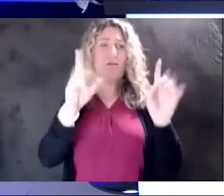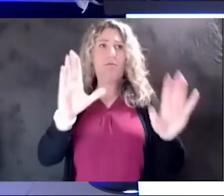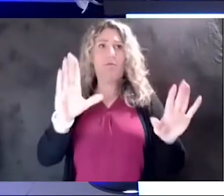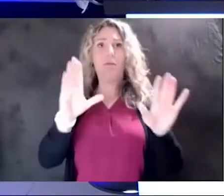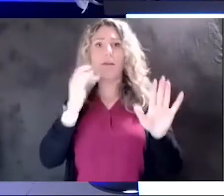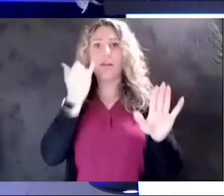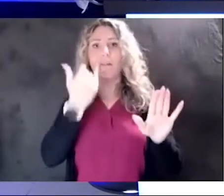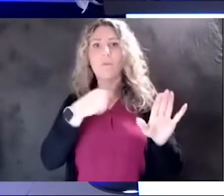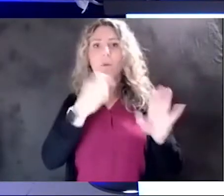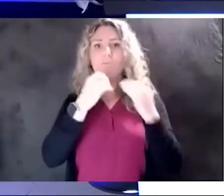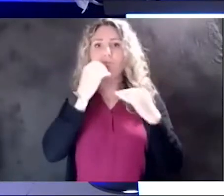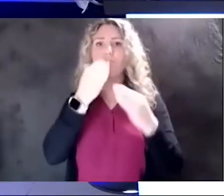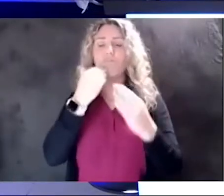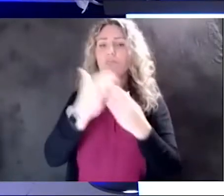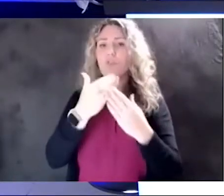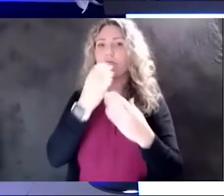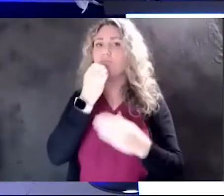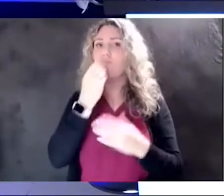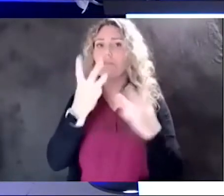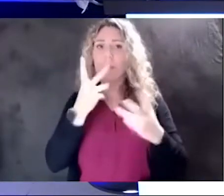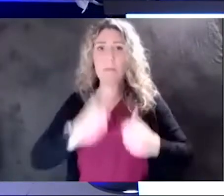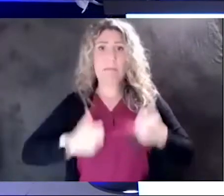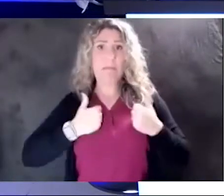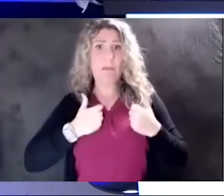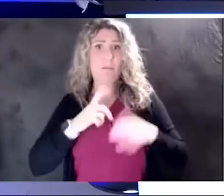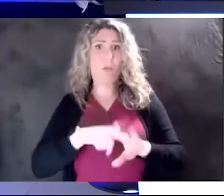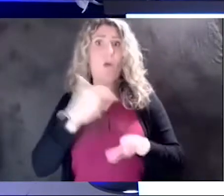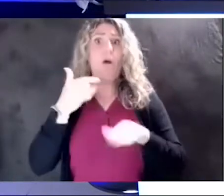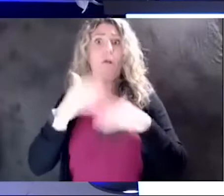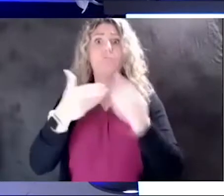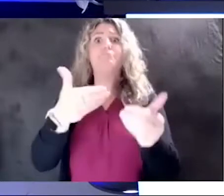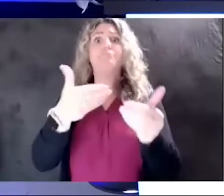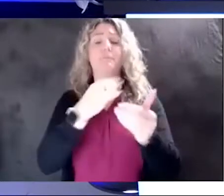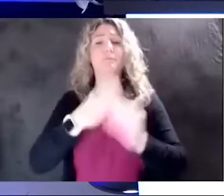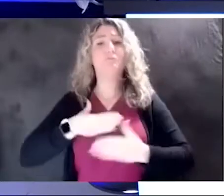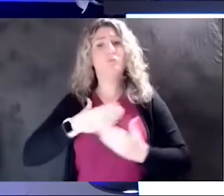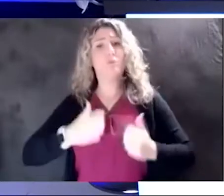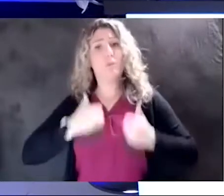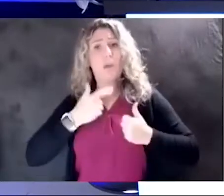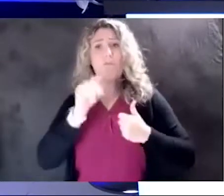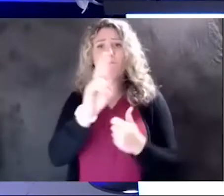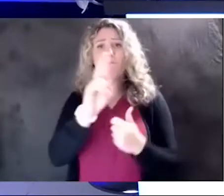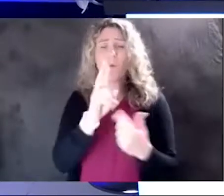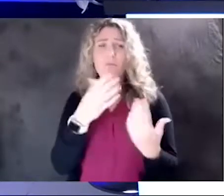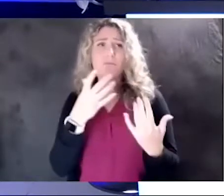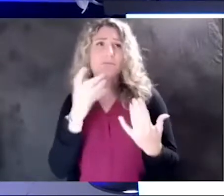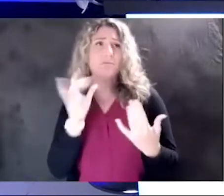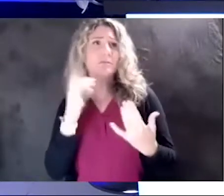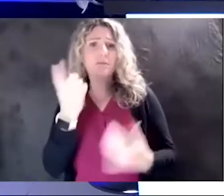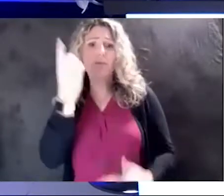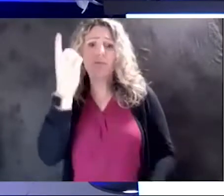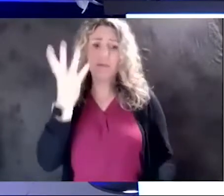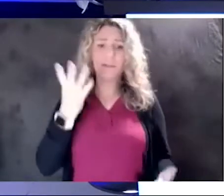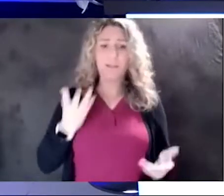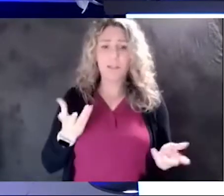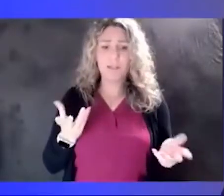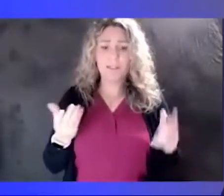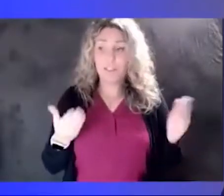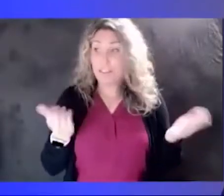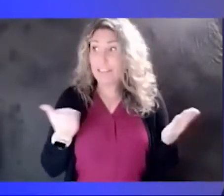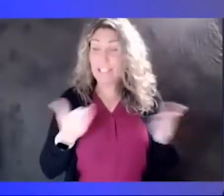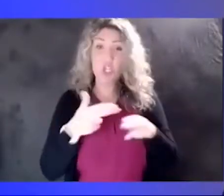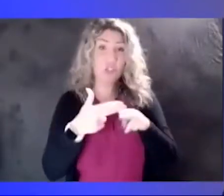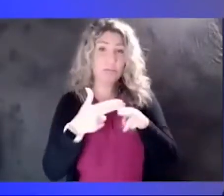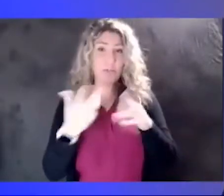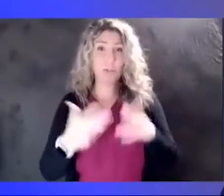foods, we actually might live longer and enjoy the life we do have? Or do you think this is something that's just here temporarily? No,